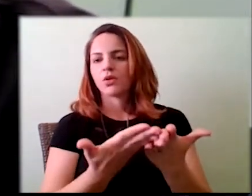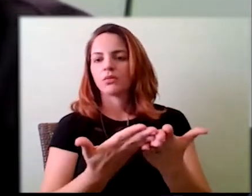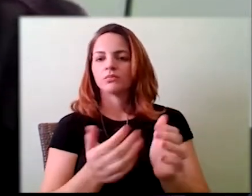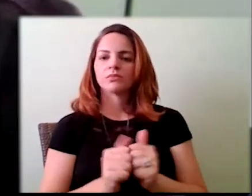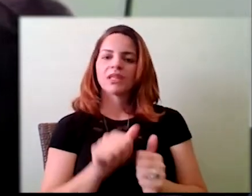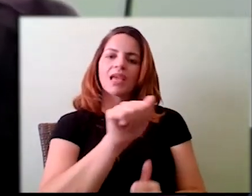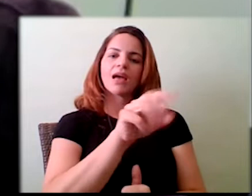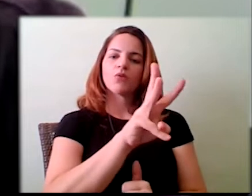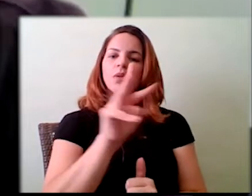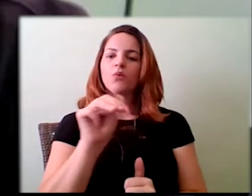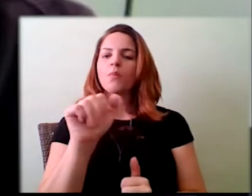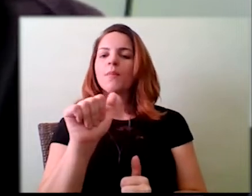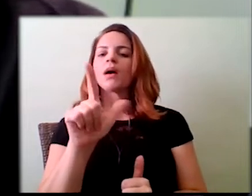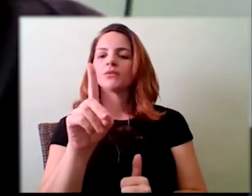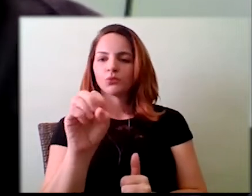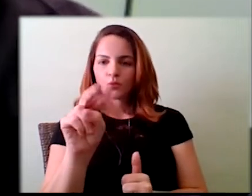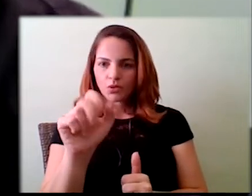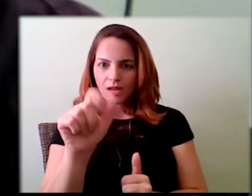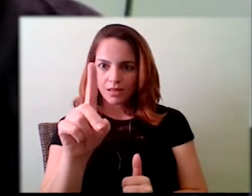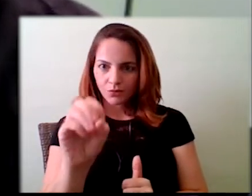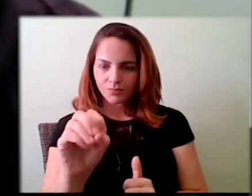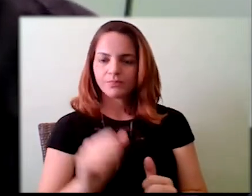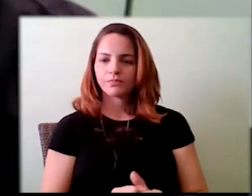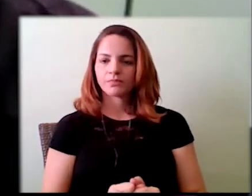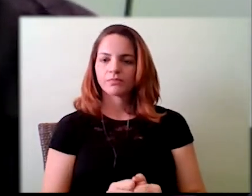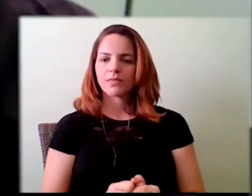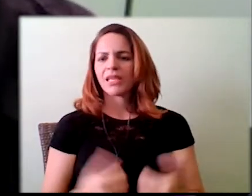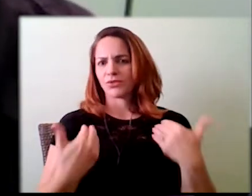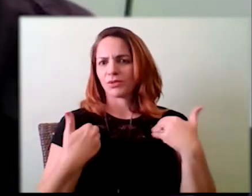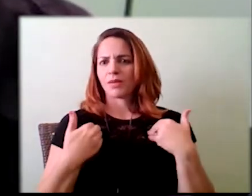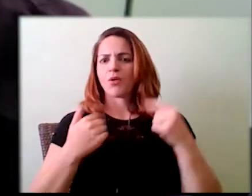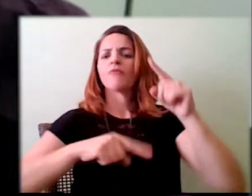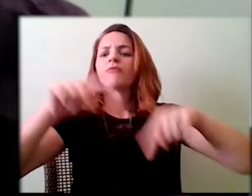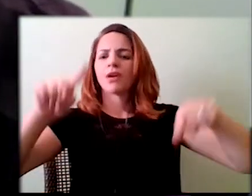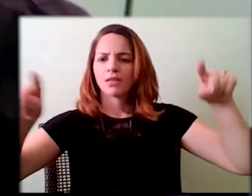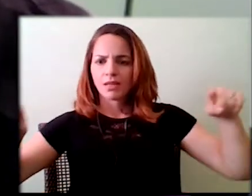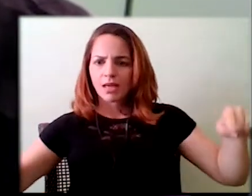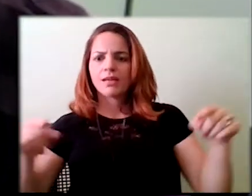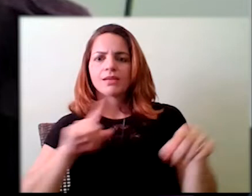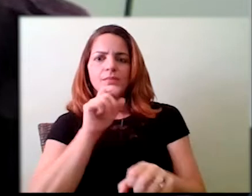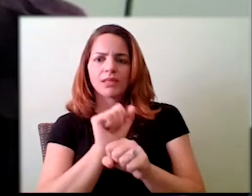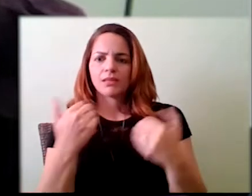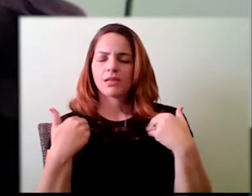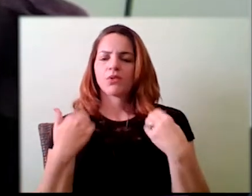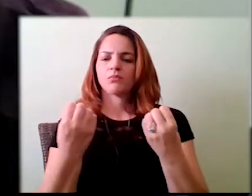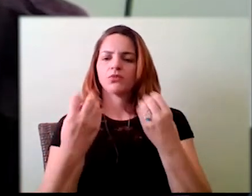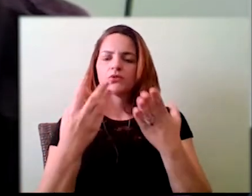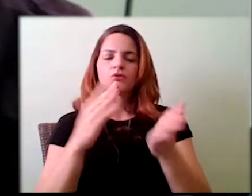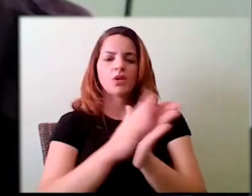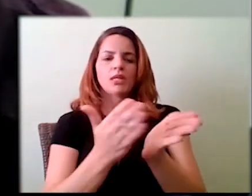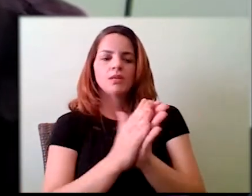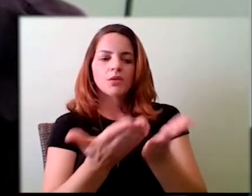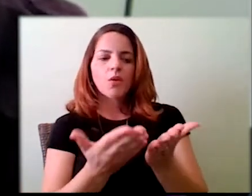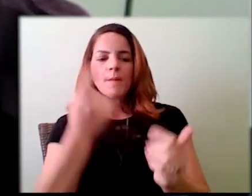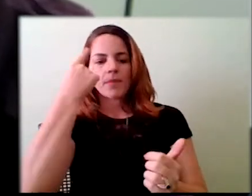As you can see, we have a little bit of everything. So we got some stuff for you nature lovers, material for people interested